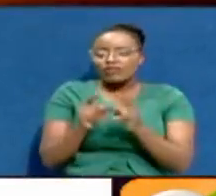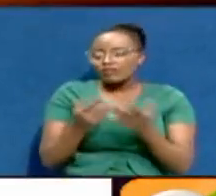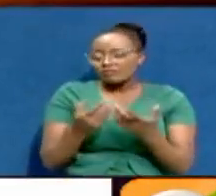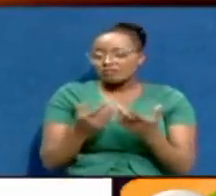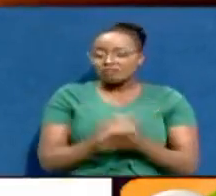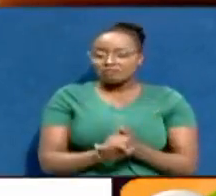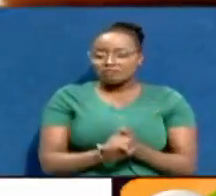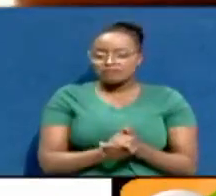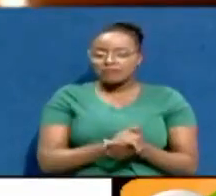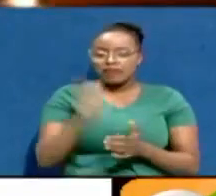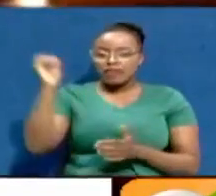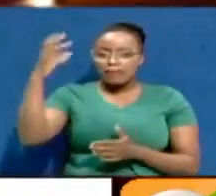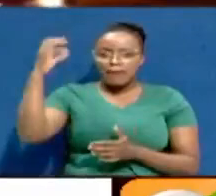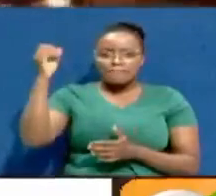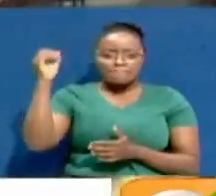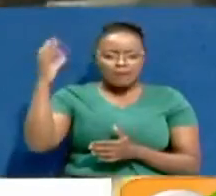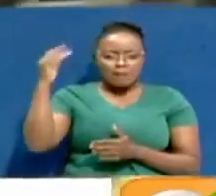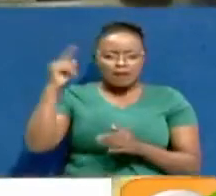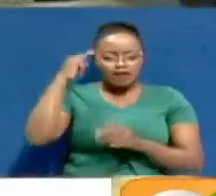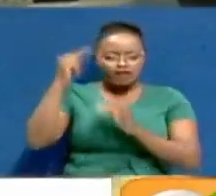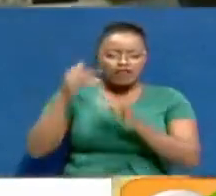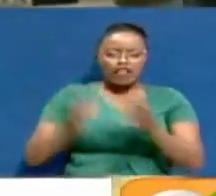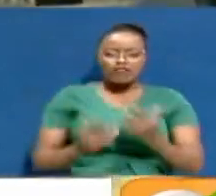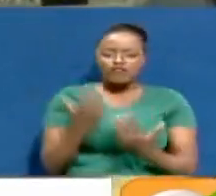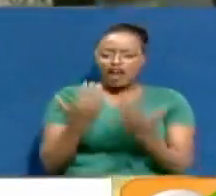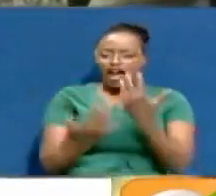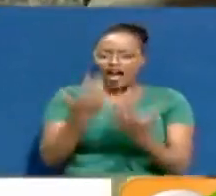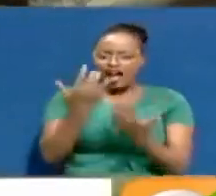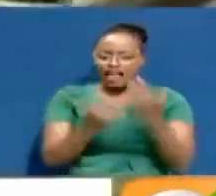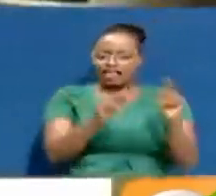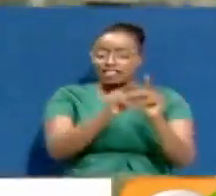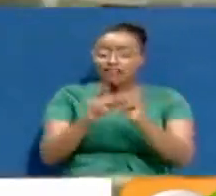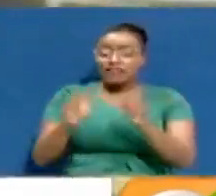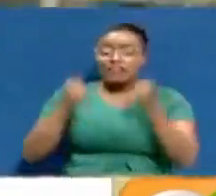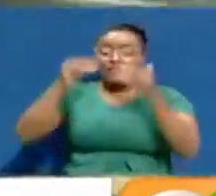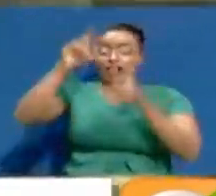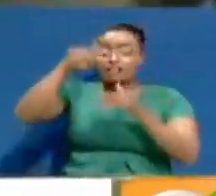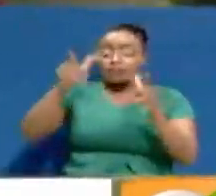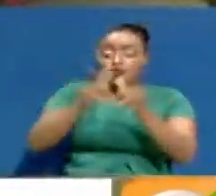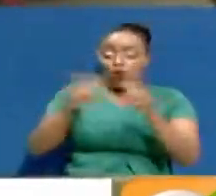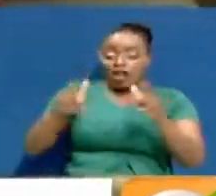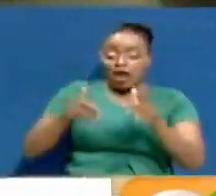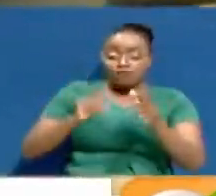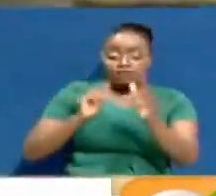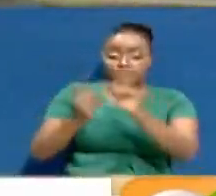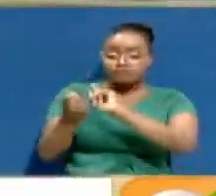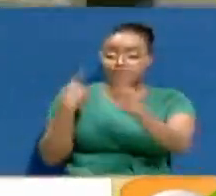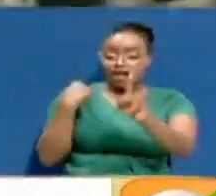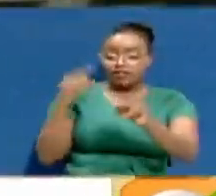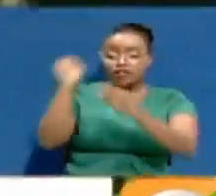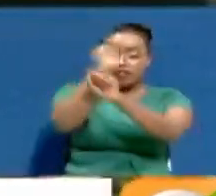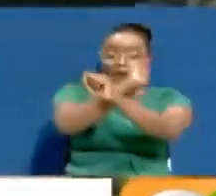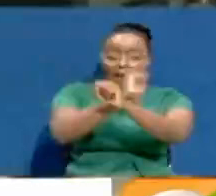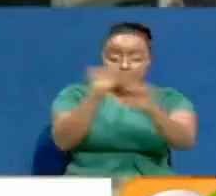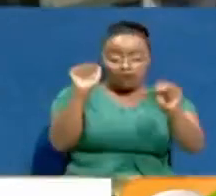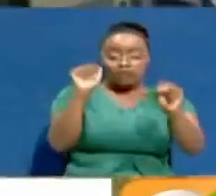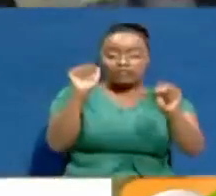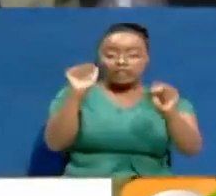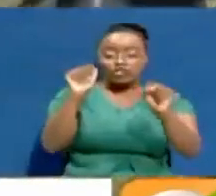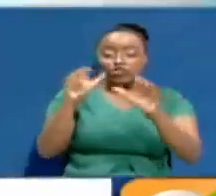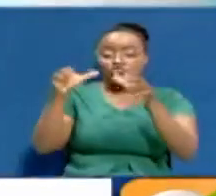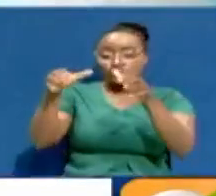engines. In addition, under the NTSA Highway Code, drivers should give right-of-way to the presidential